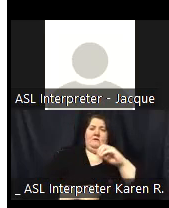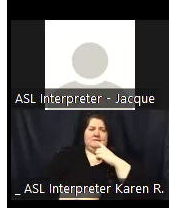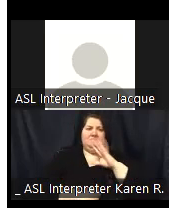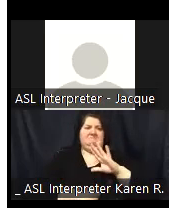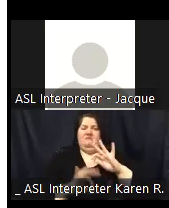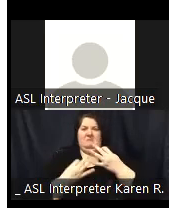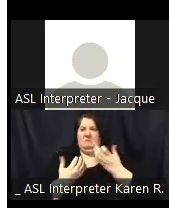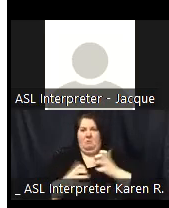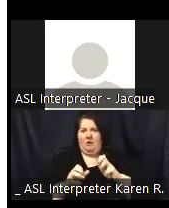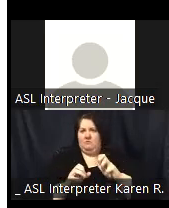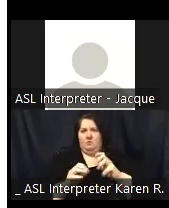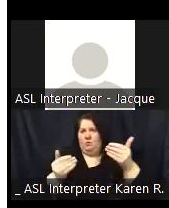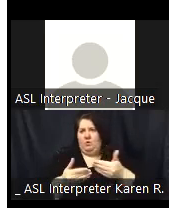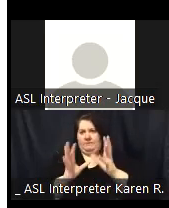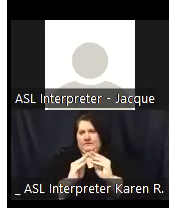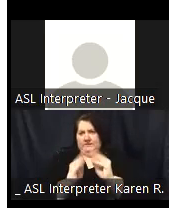want to attend.